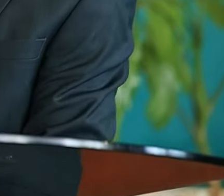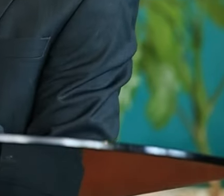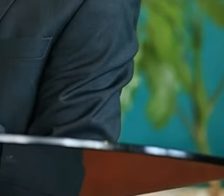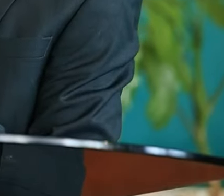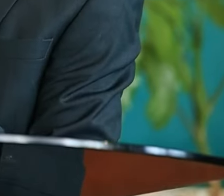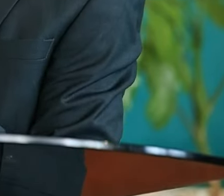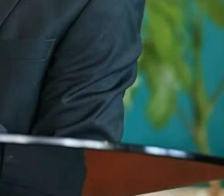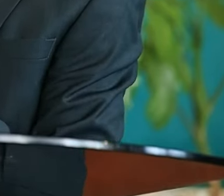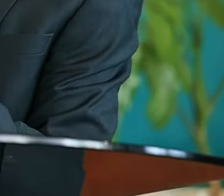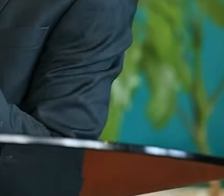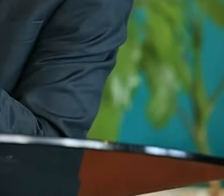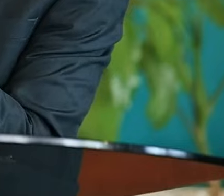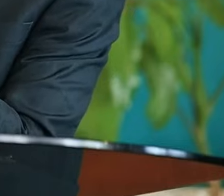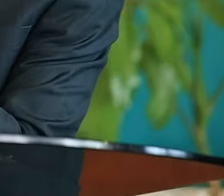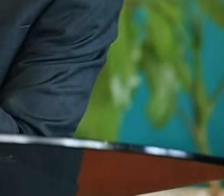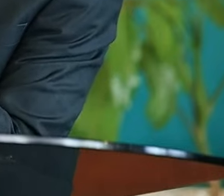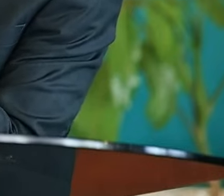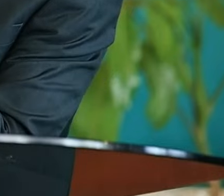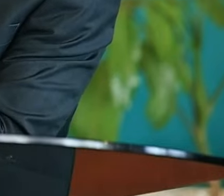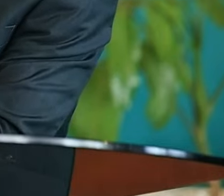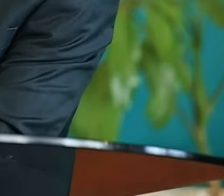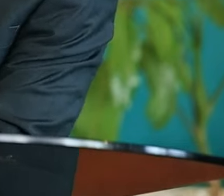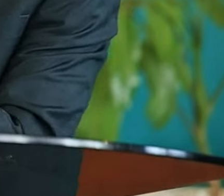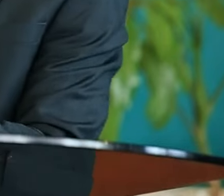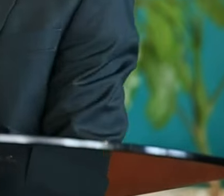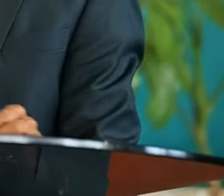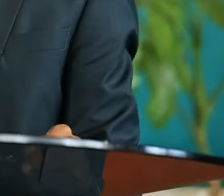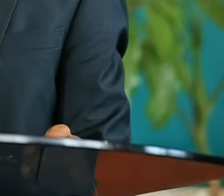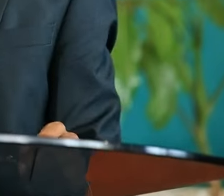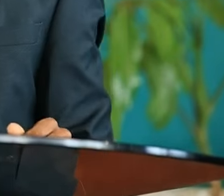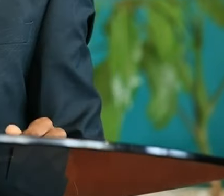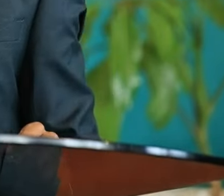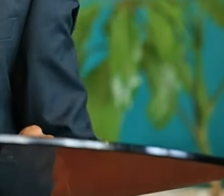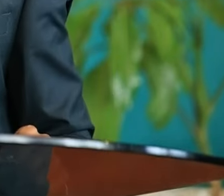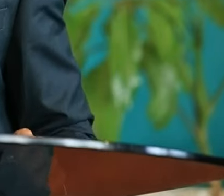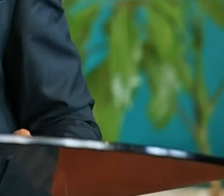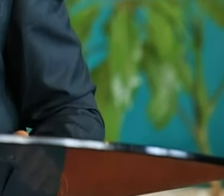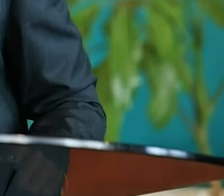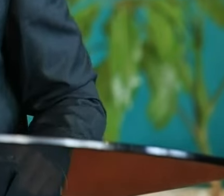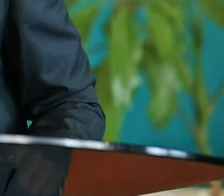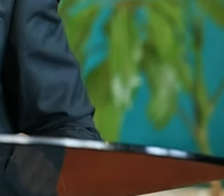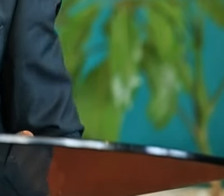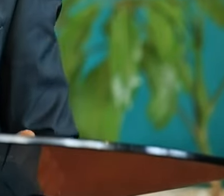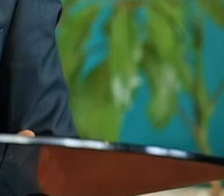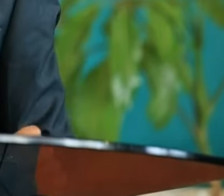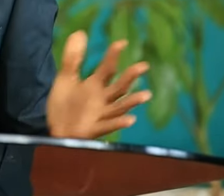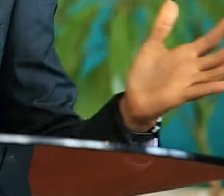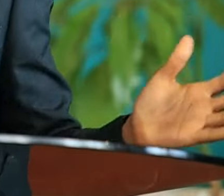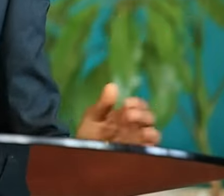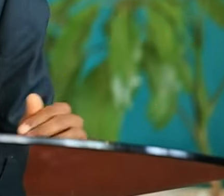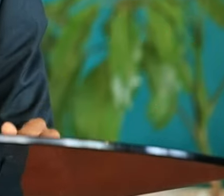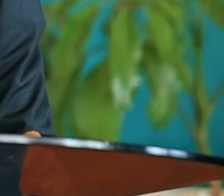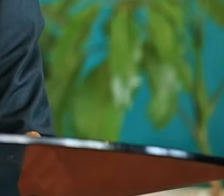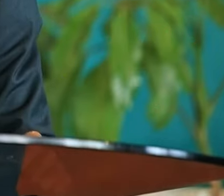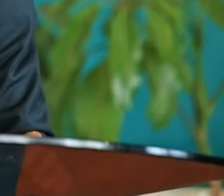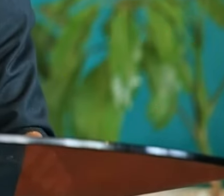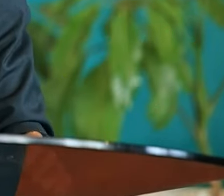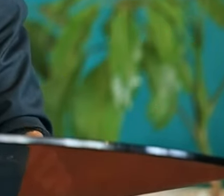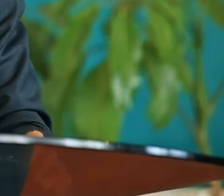that, he says, we will be saved through Christ's life. That's verse